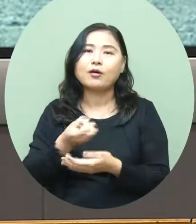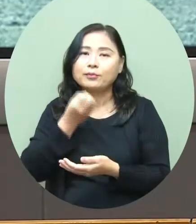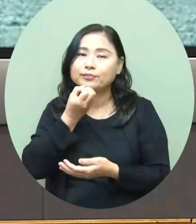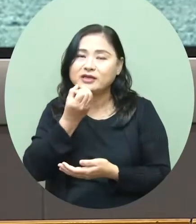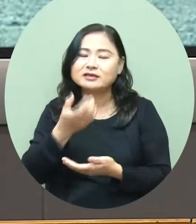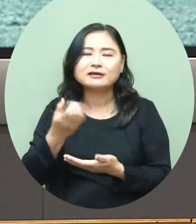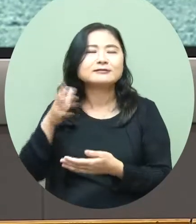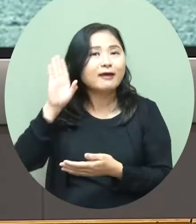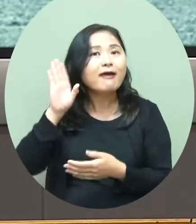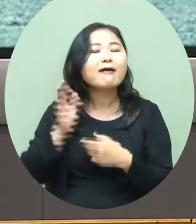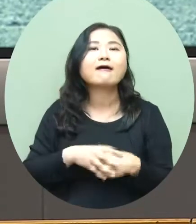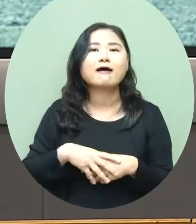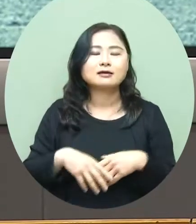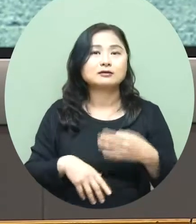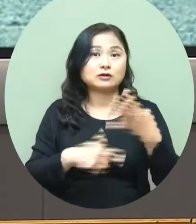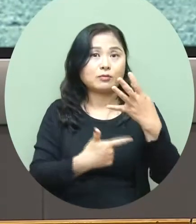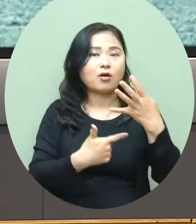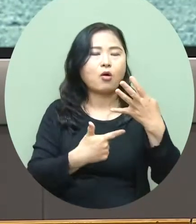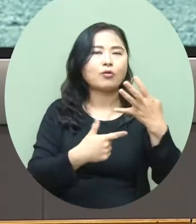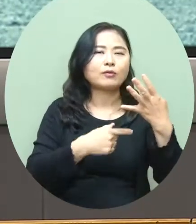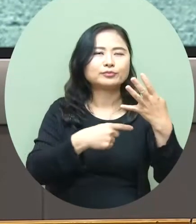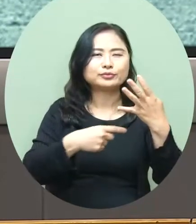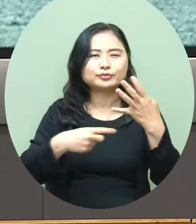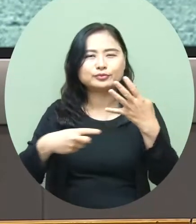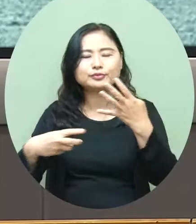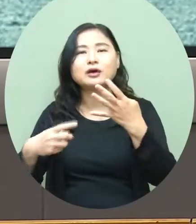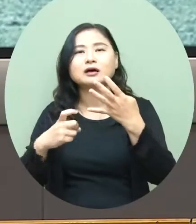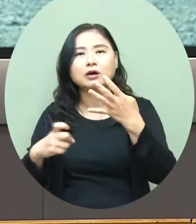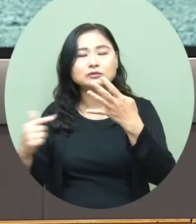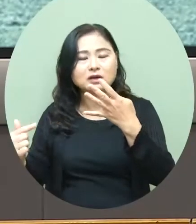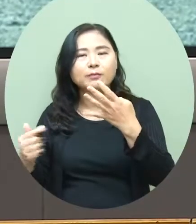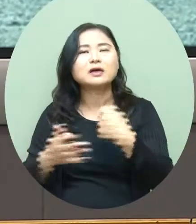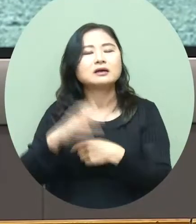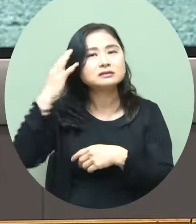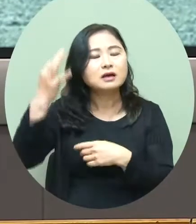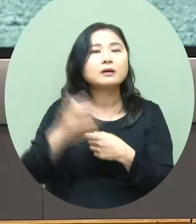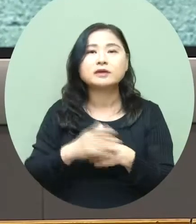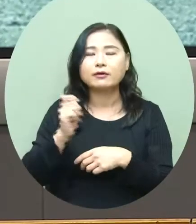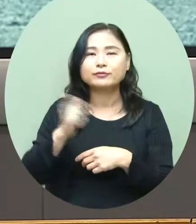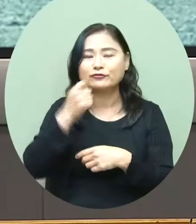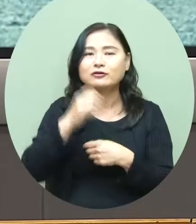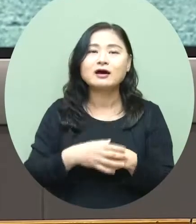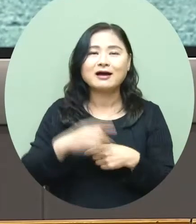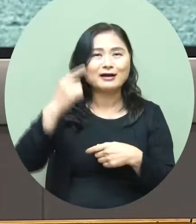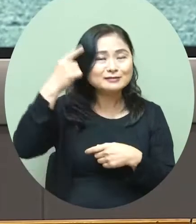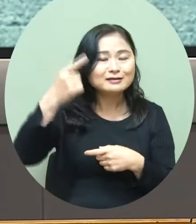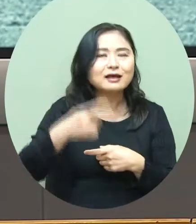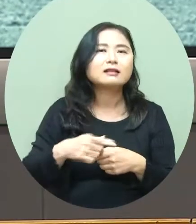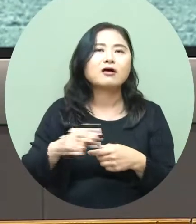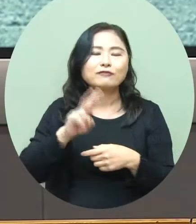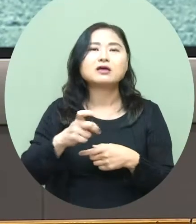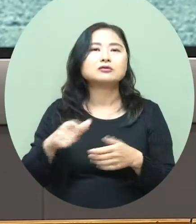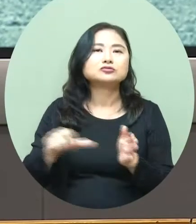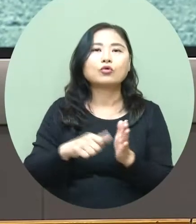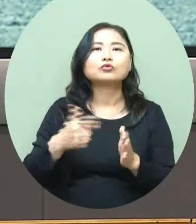People have been following our advice, that is, by taking RT tests from April 8th. Most cases were picked up on